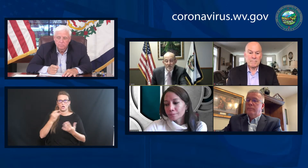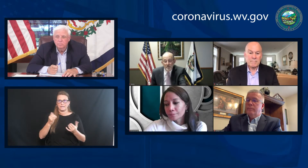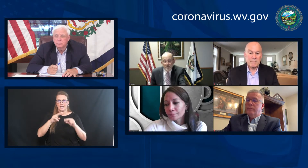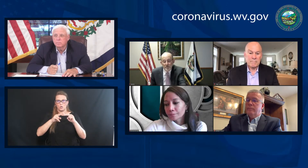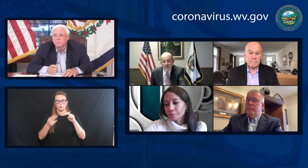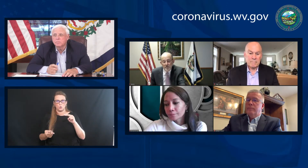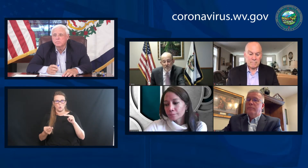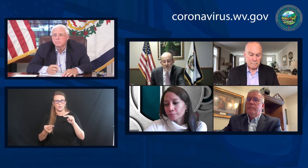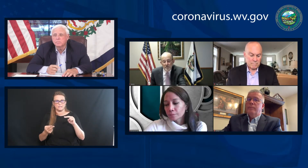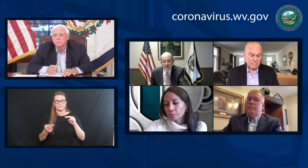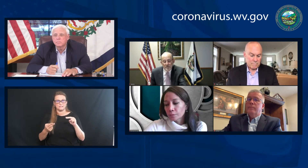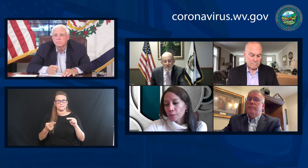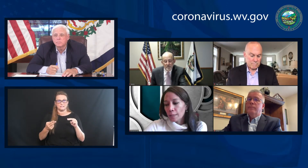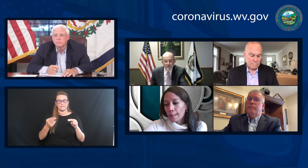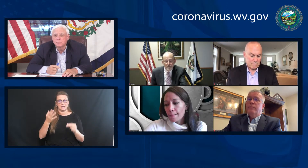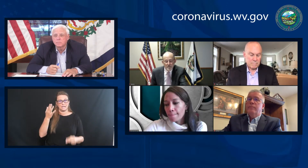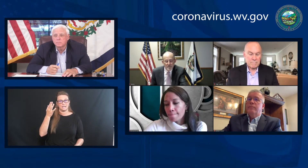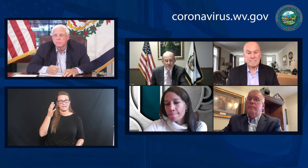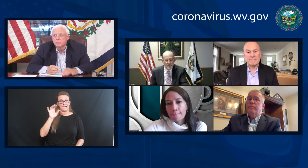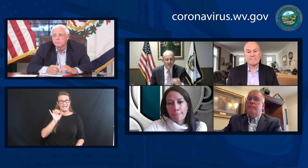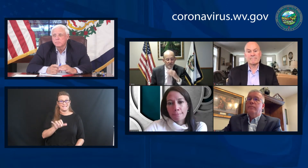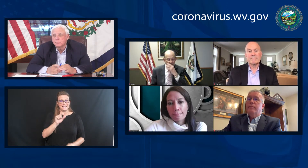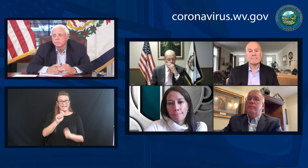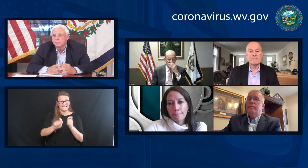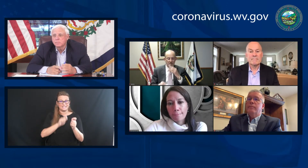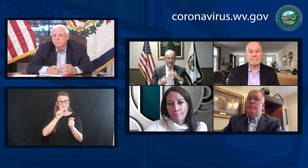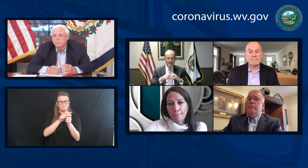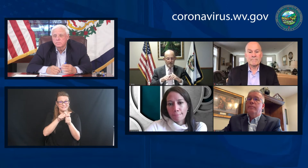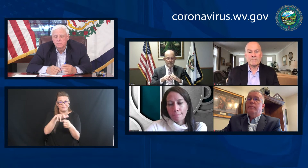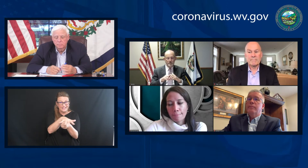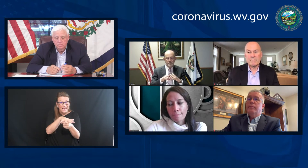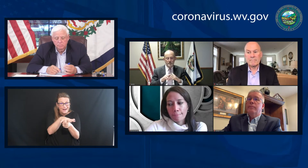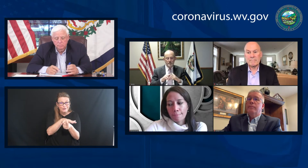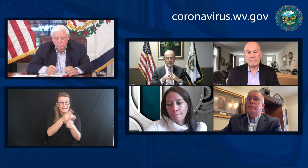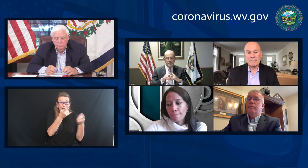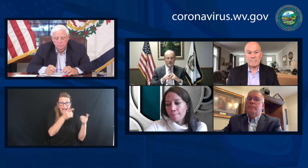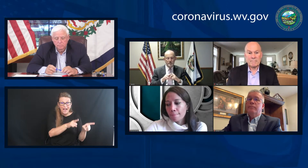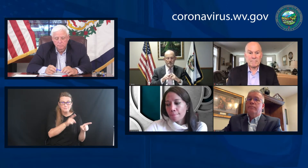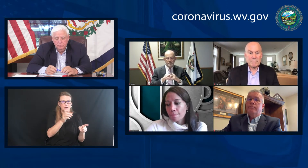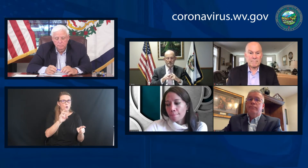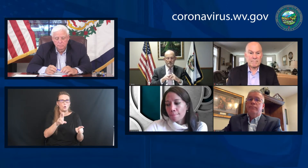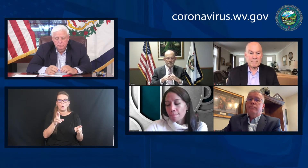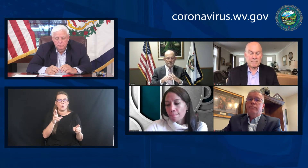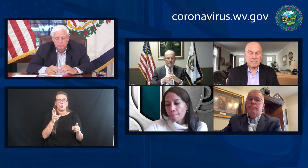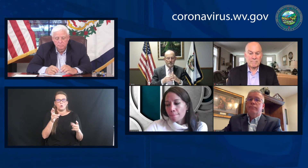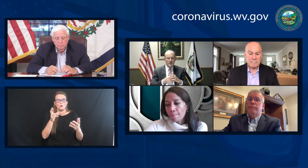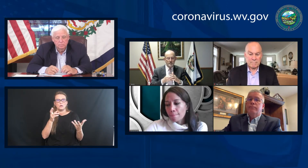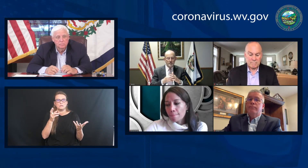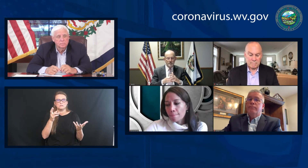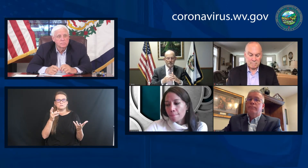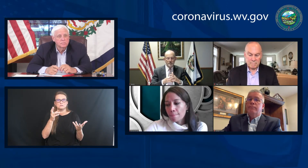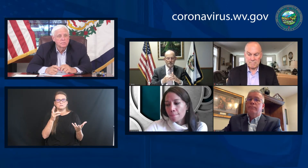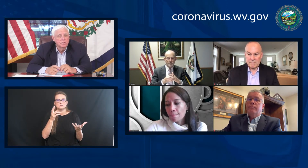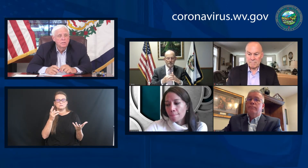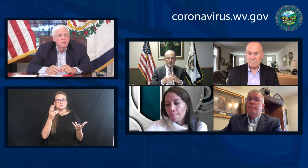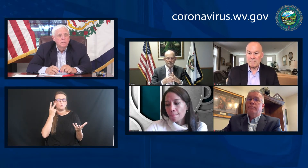relief concentrated in a specific geographical area, or are we seeing relief on the hospitals